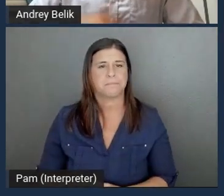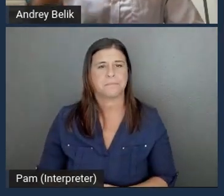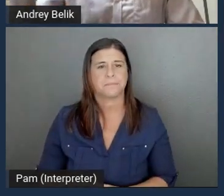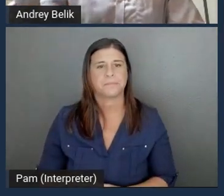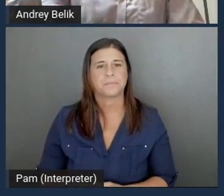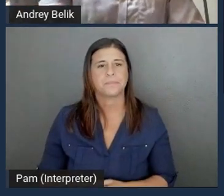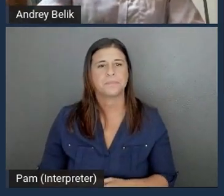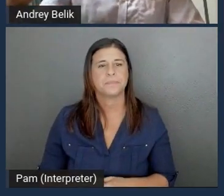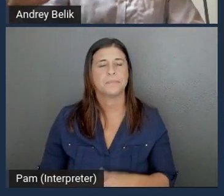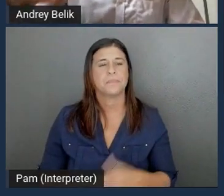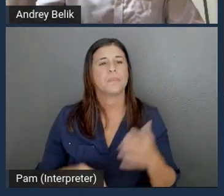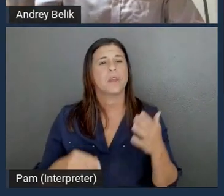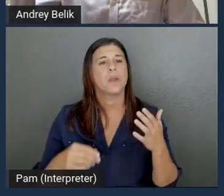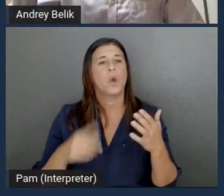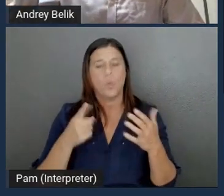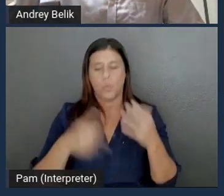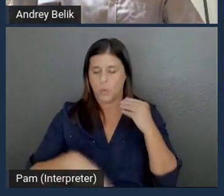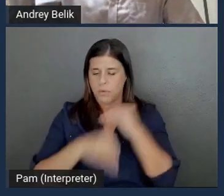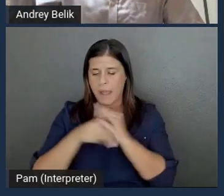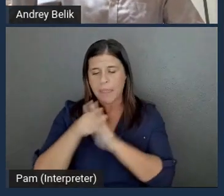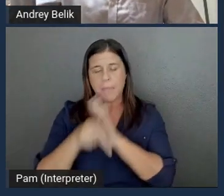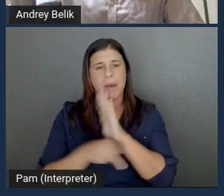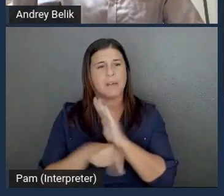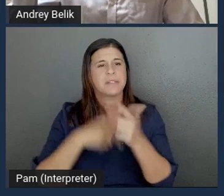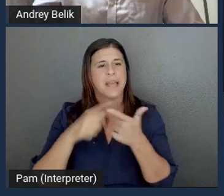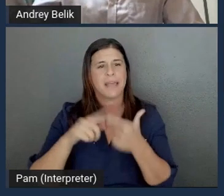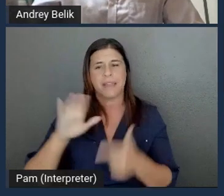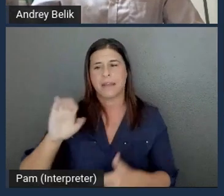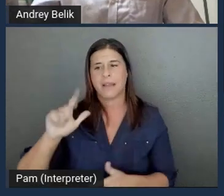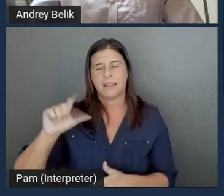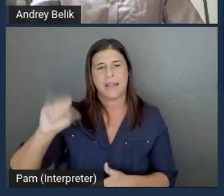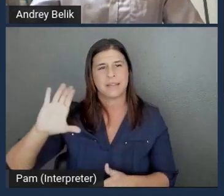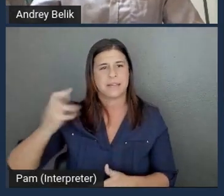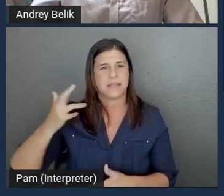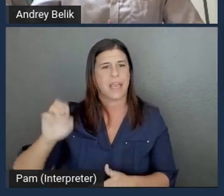So what will happen, we'll add this policy, and ElastiCache for Redis will actually